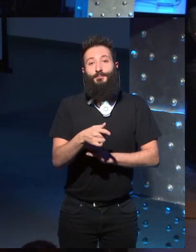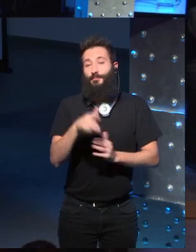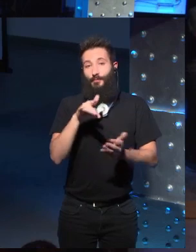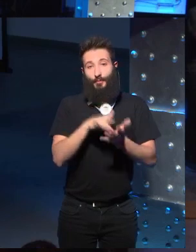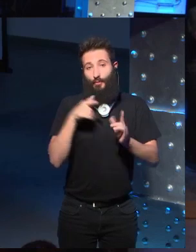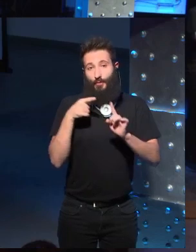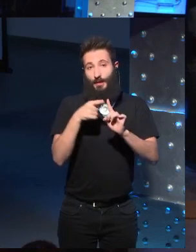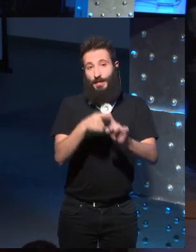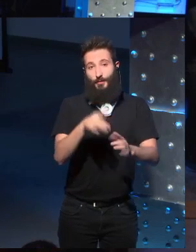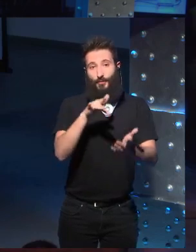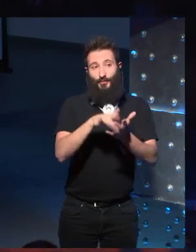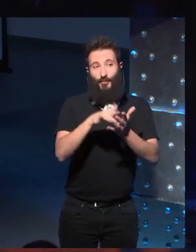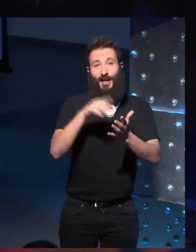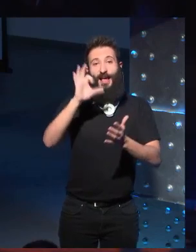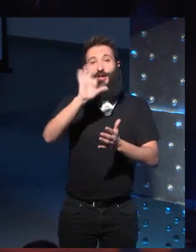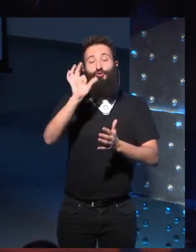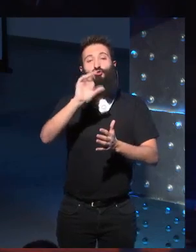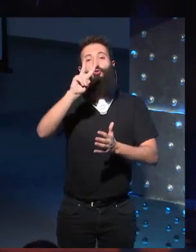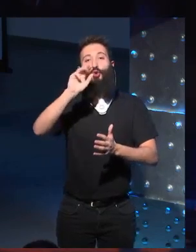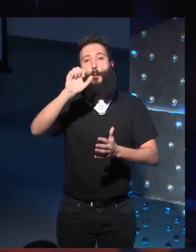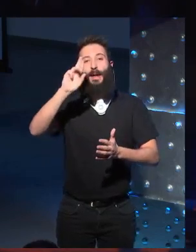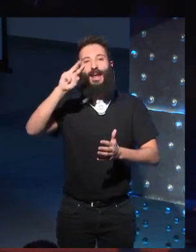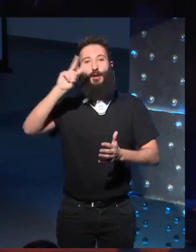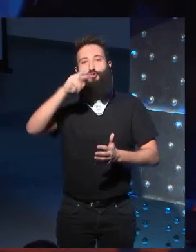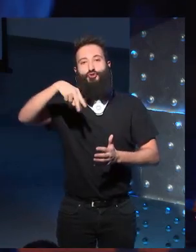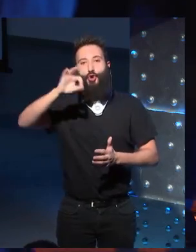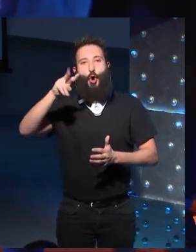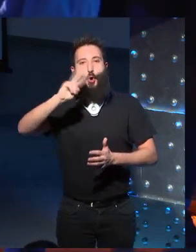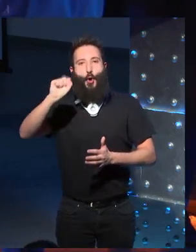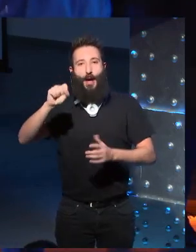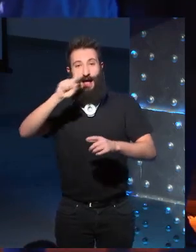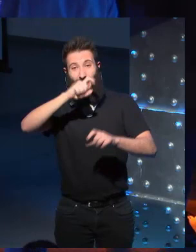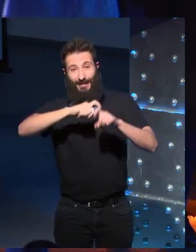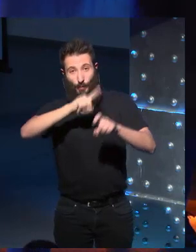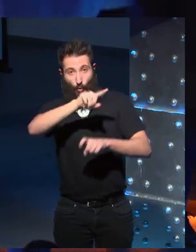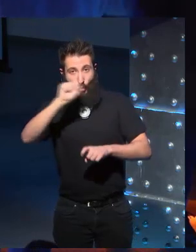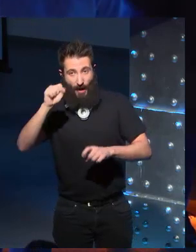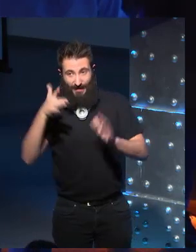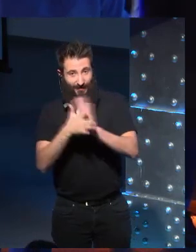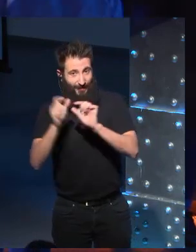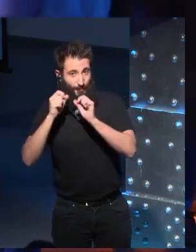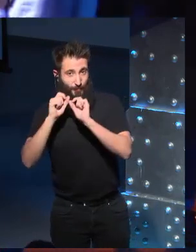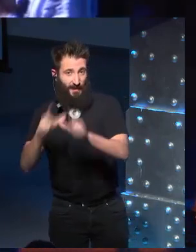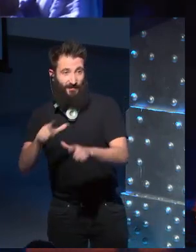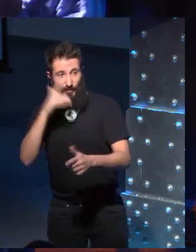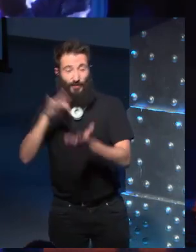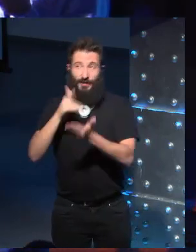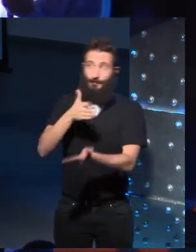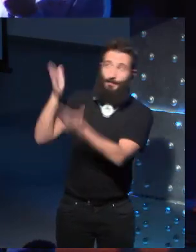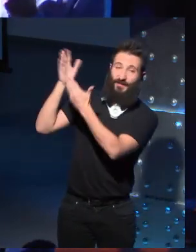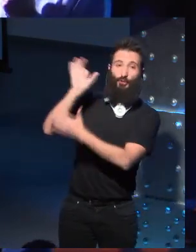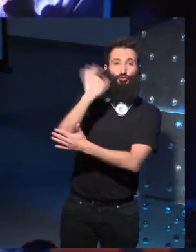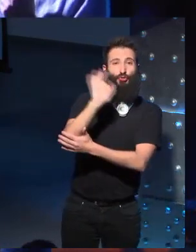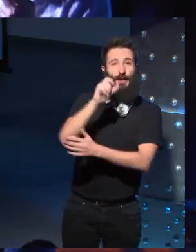for. This picture here is a type 1a supernova. We know the light